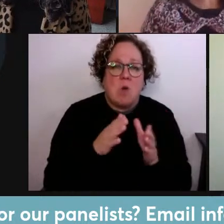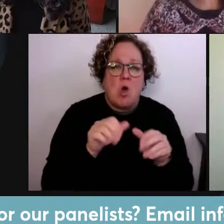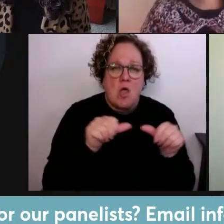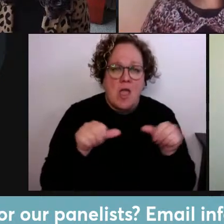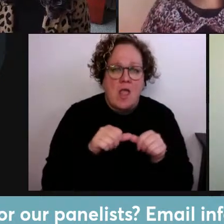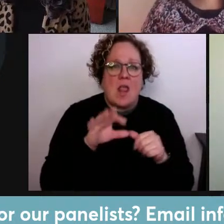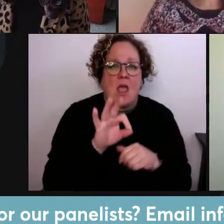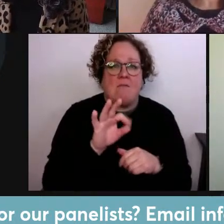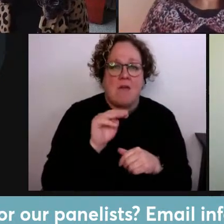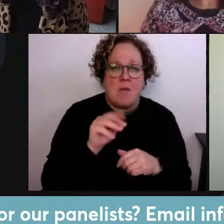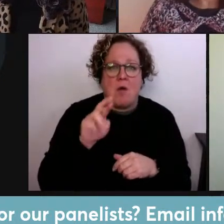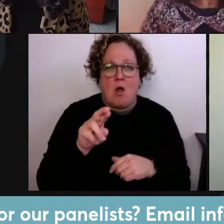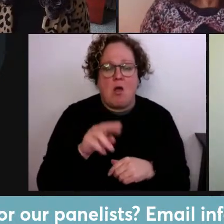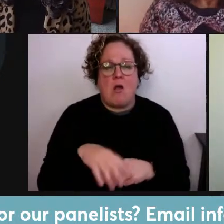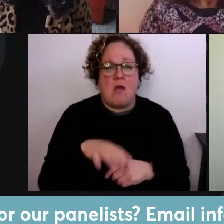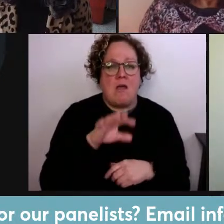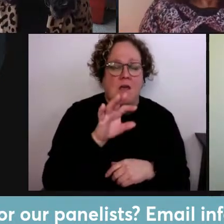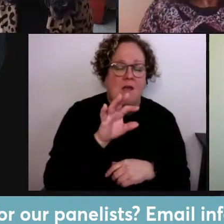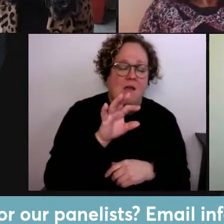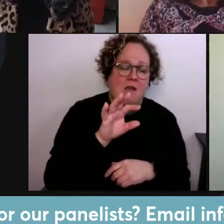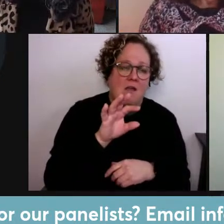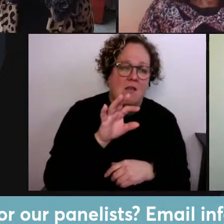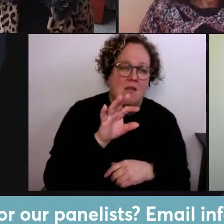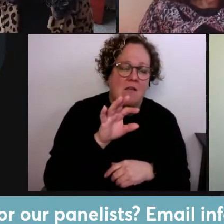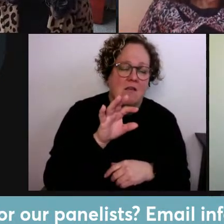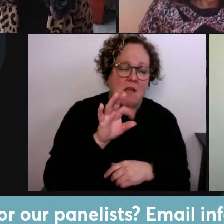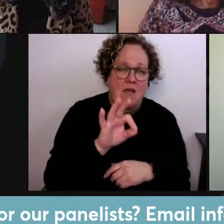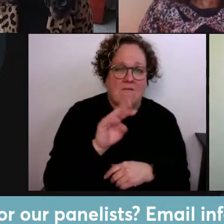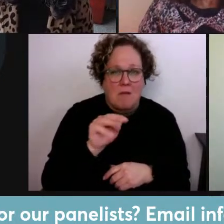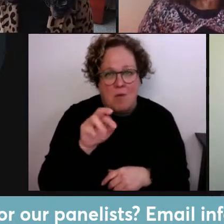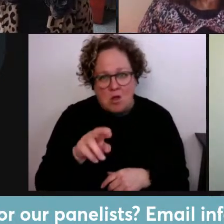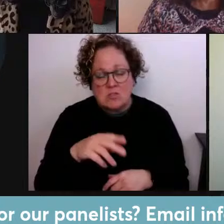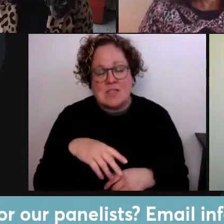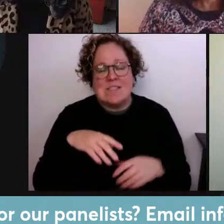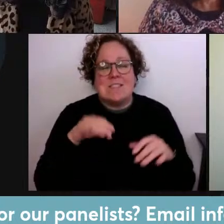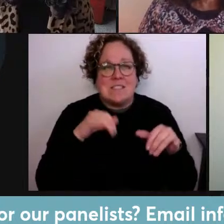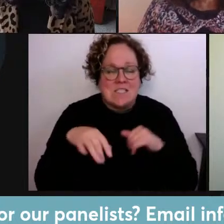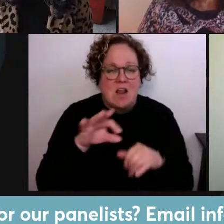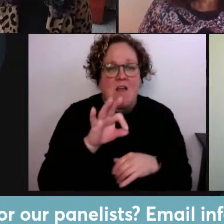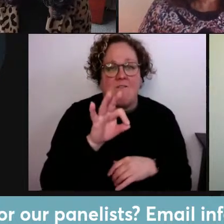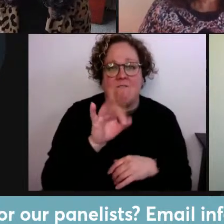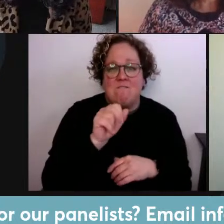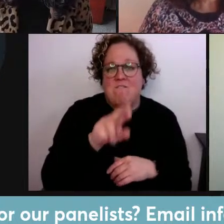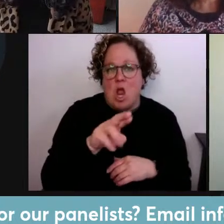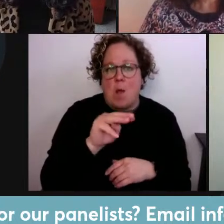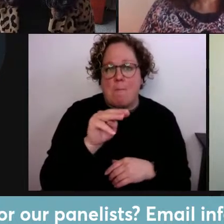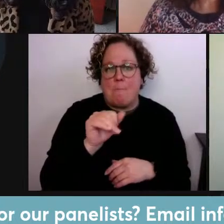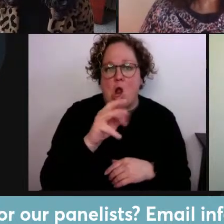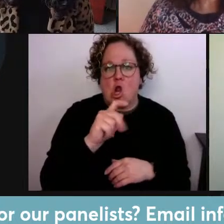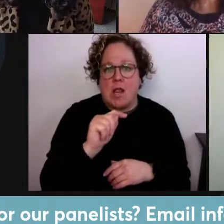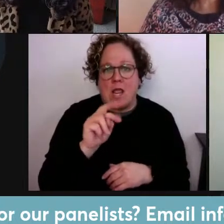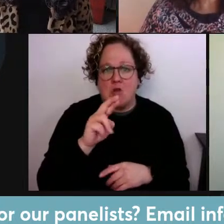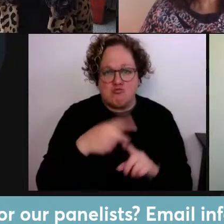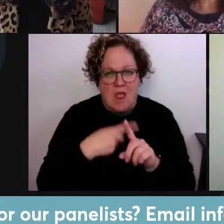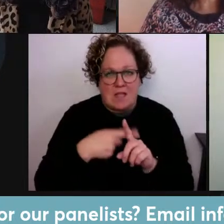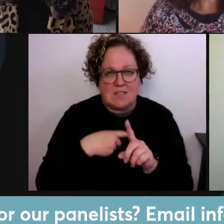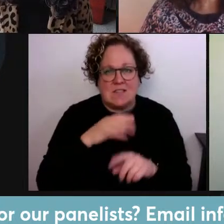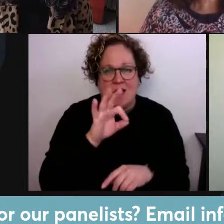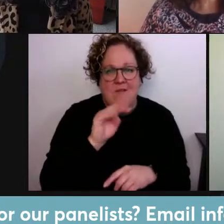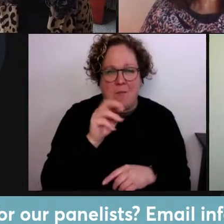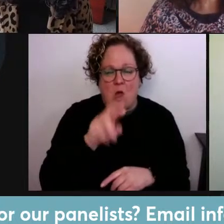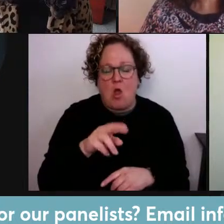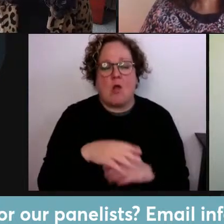rents, SAFMRs. And so standard fair market rents are determined at the metropolitan or county